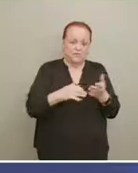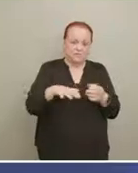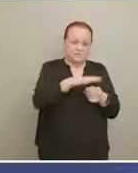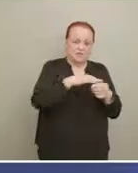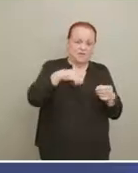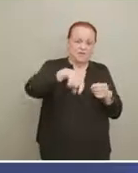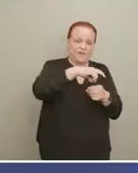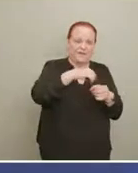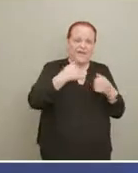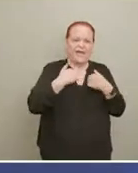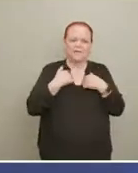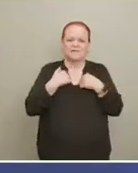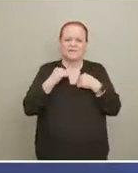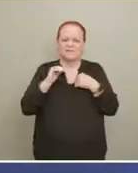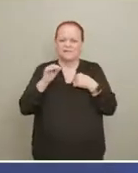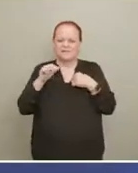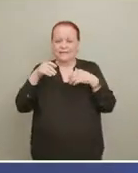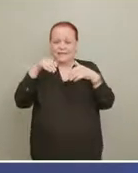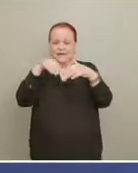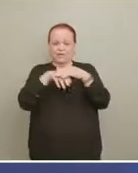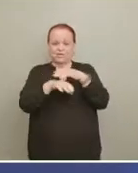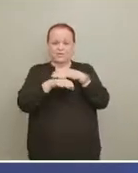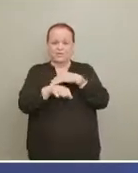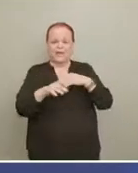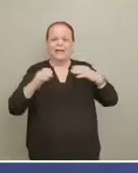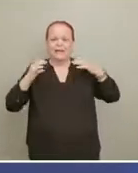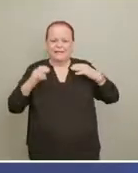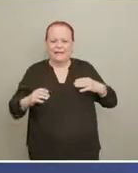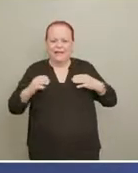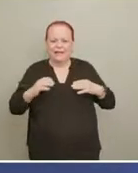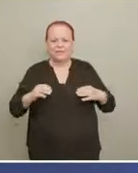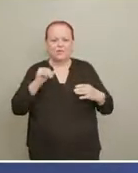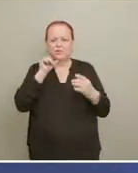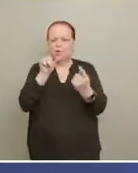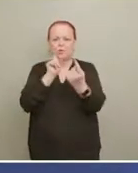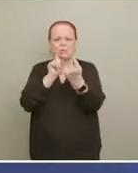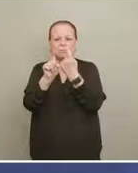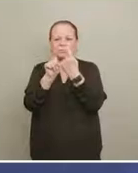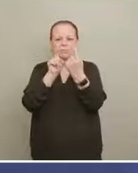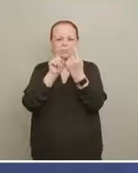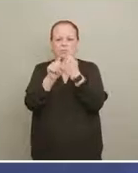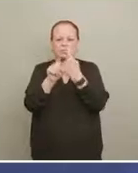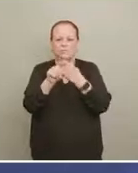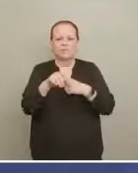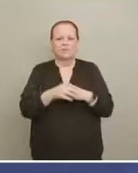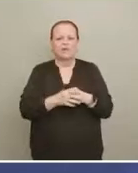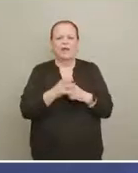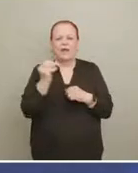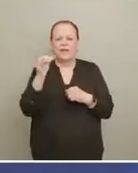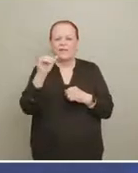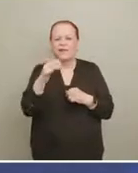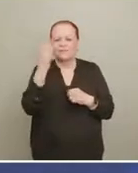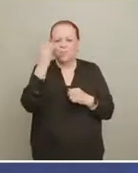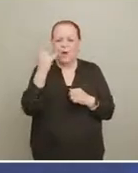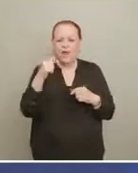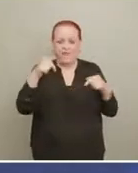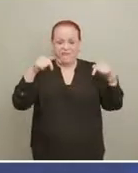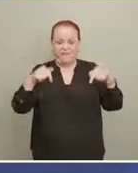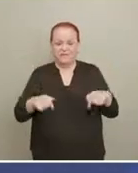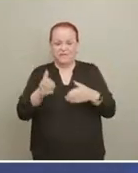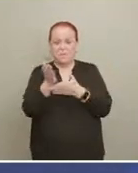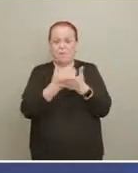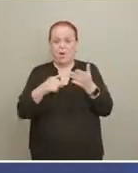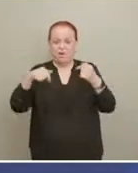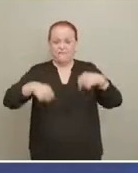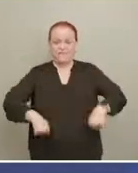own entrance. Clients, patients don't cross over, so they are off-limits, and that's why this section